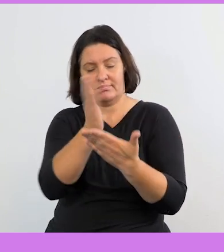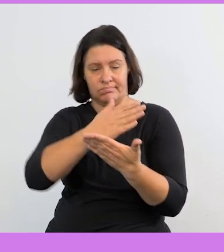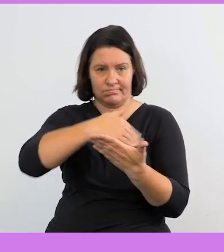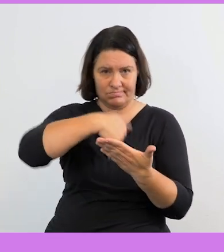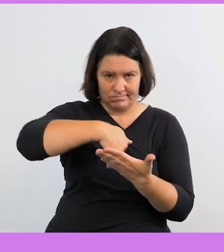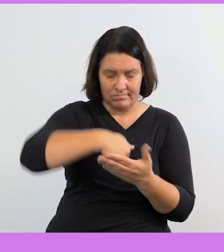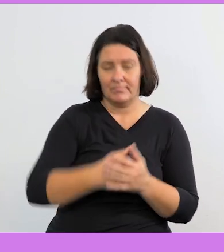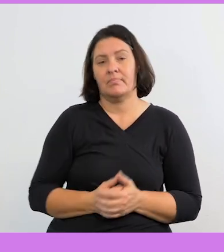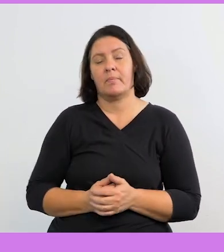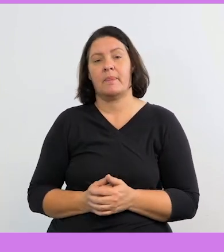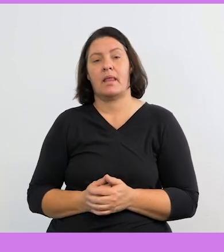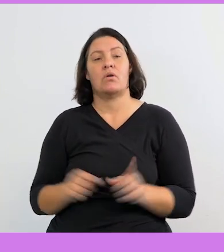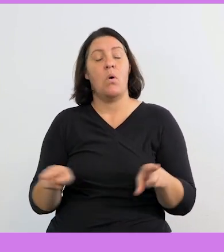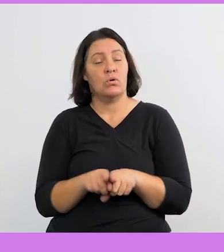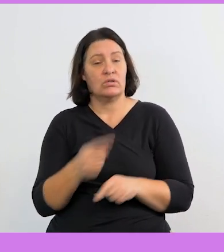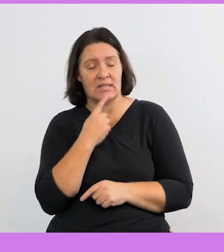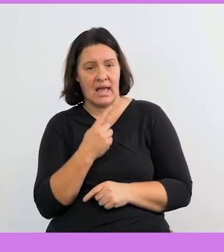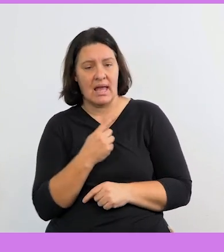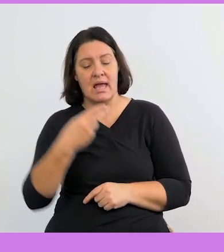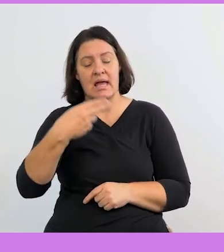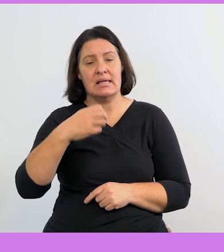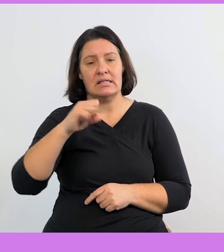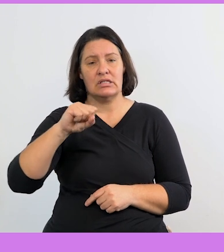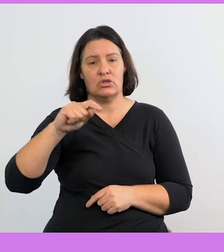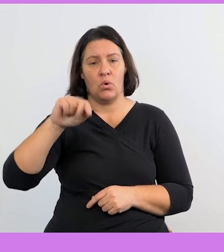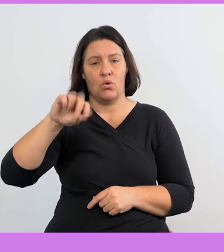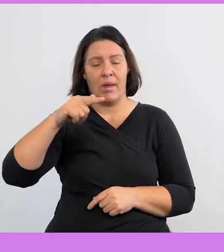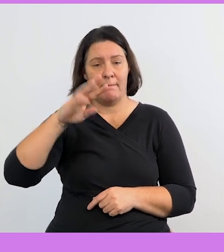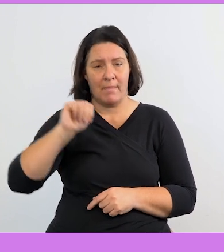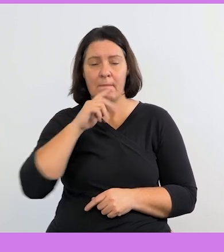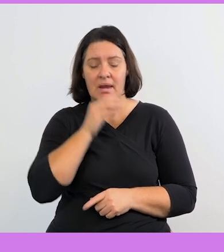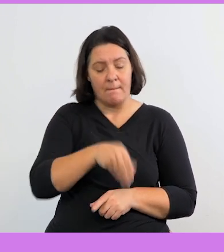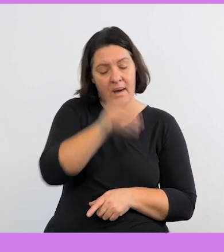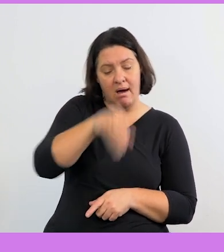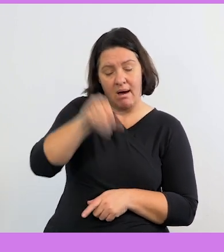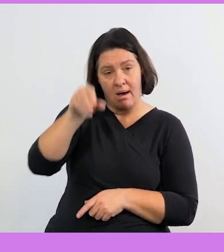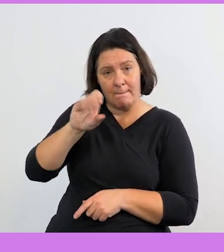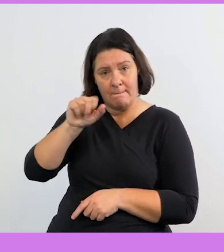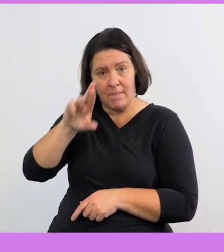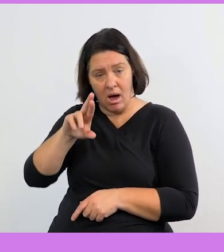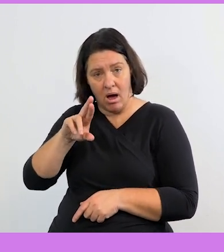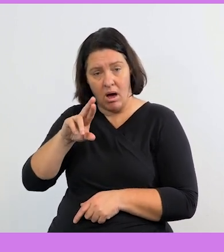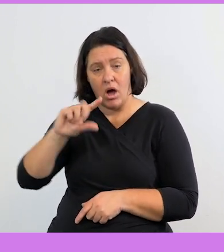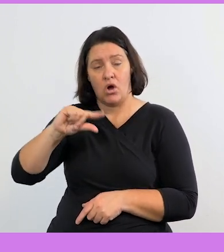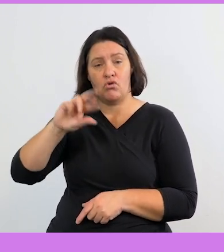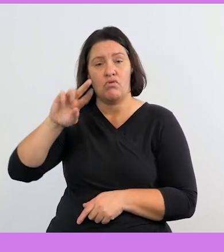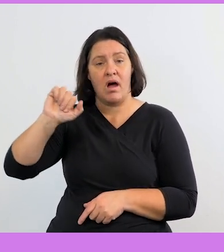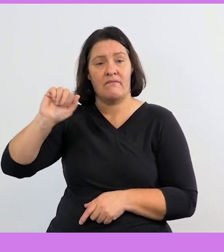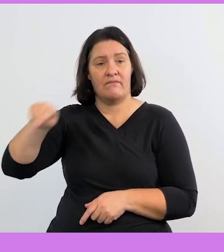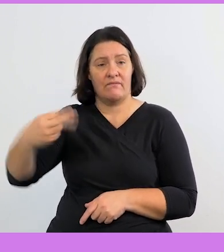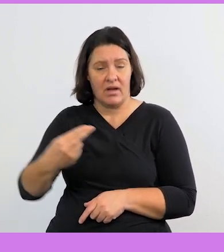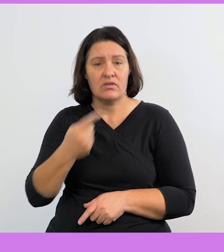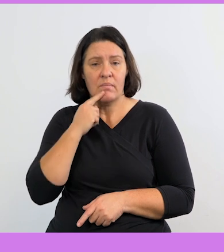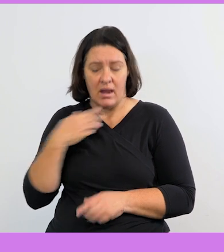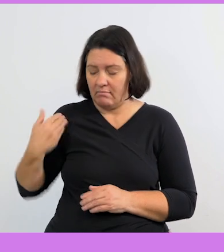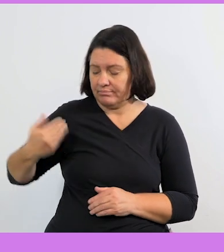matter. Then we also indicated here that a histogram is a type of bar graph that shows how frequently data occur